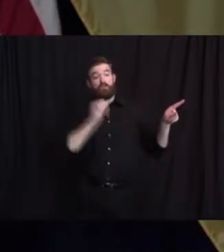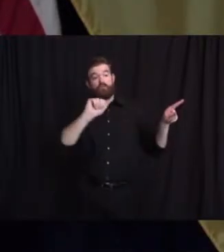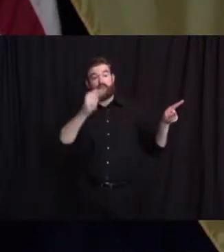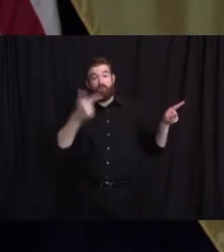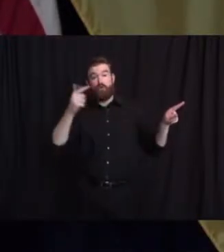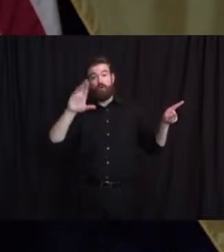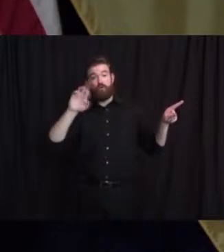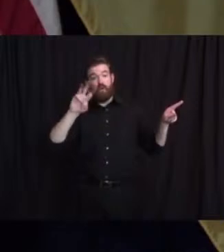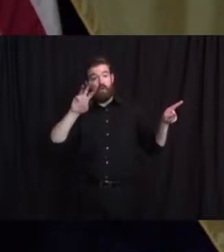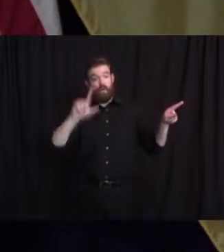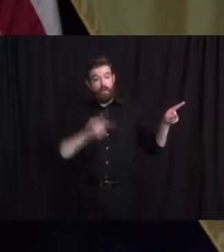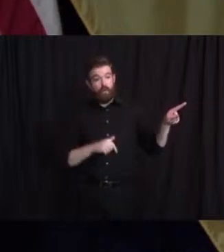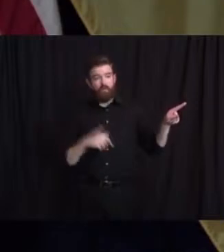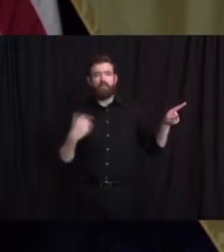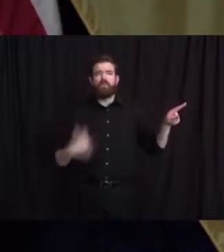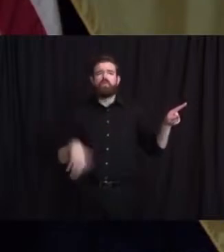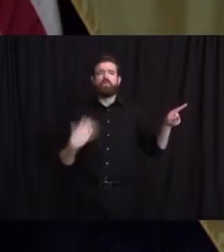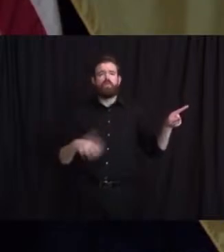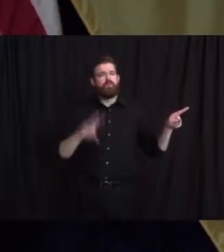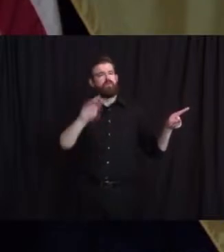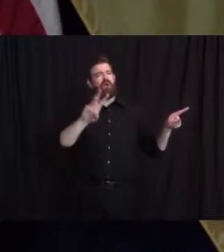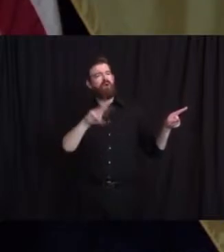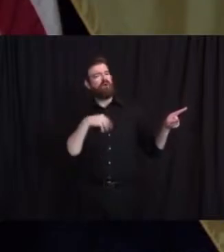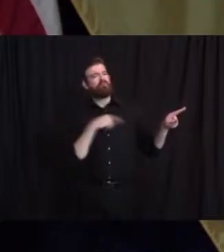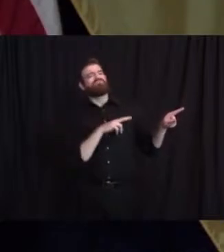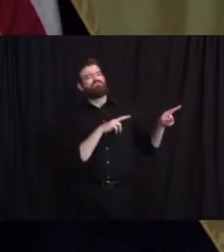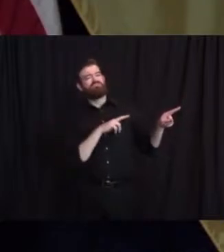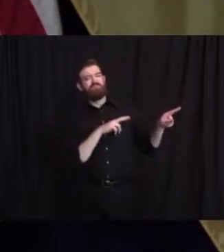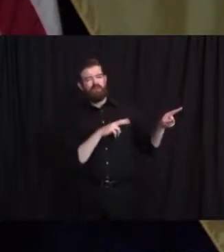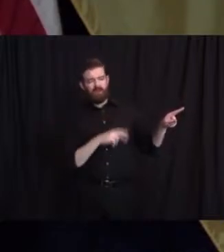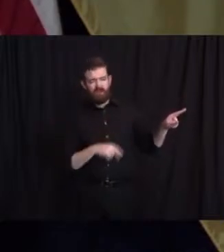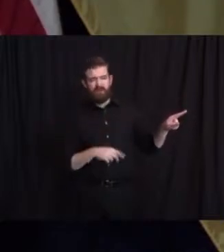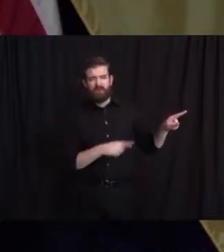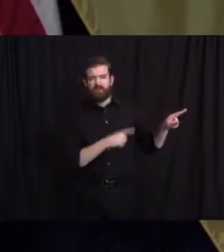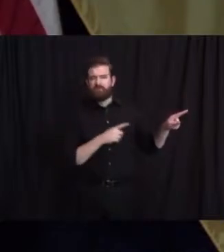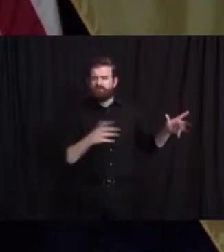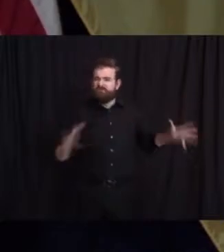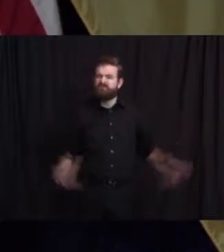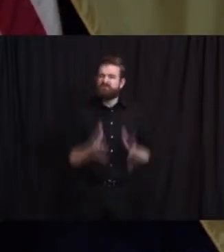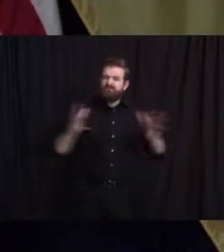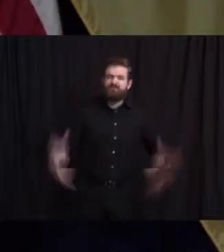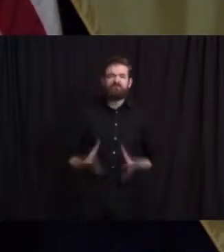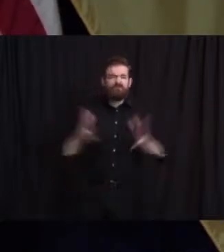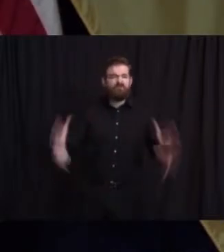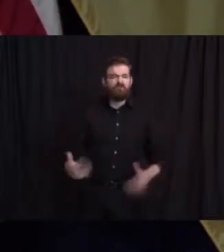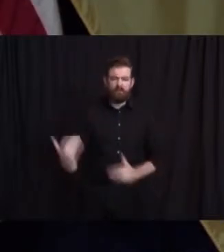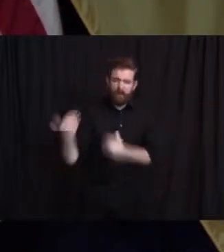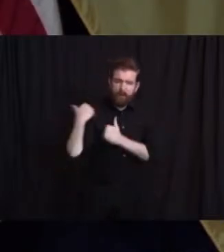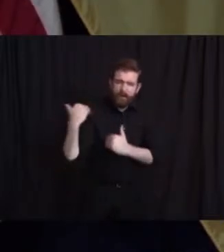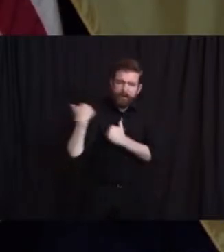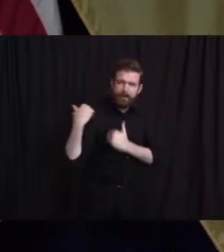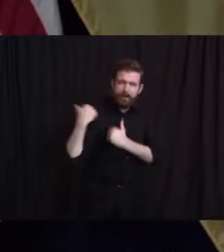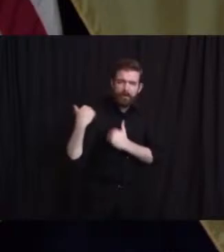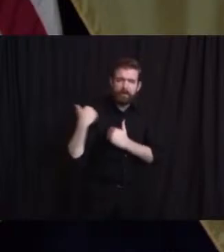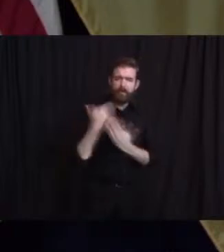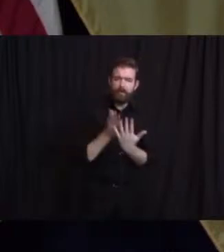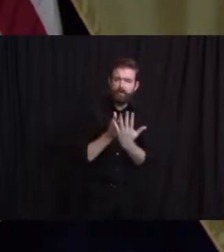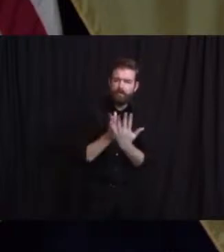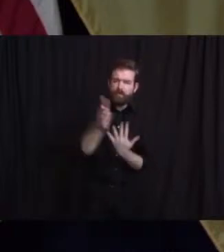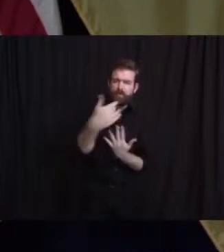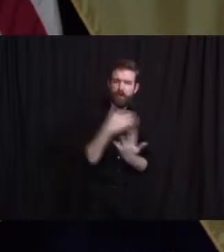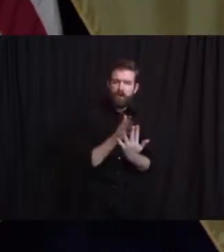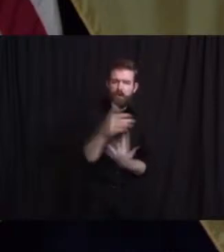fostering of professionalism, accountability, and transparency, whether that was through initiatives, legislation,